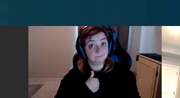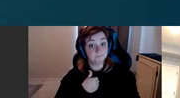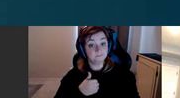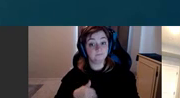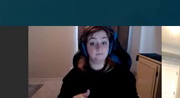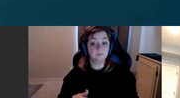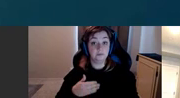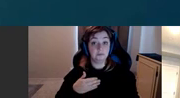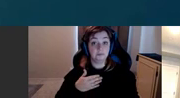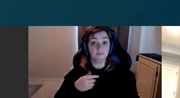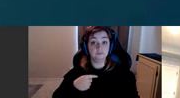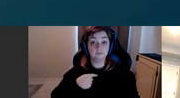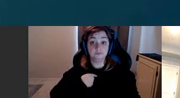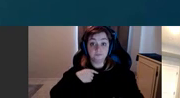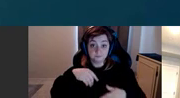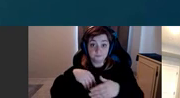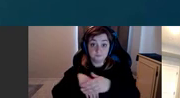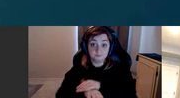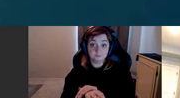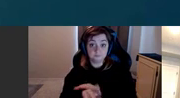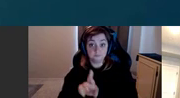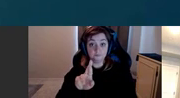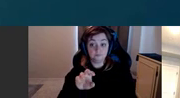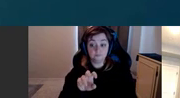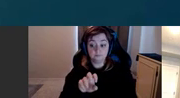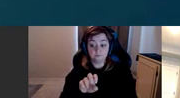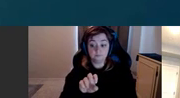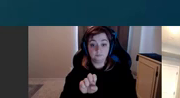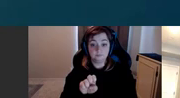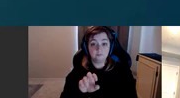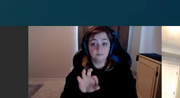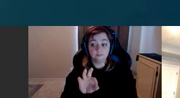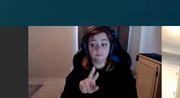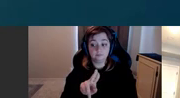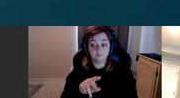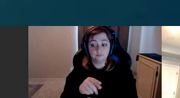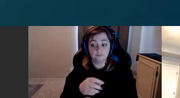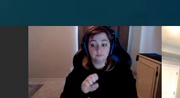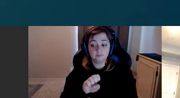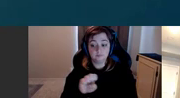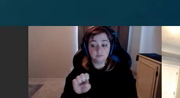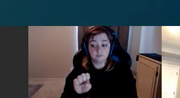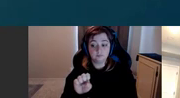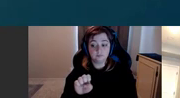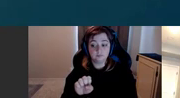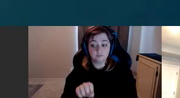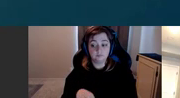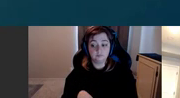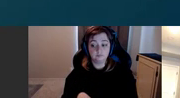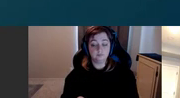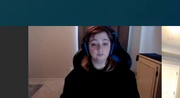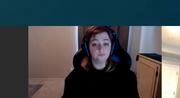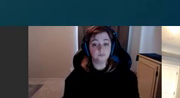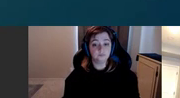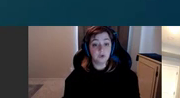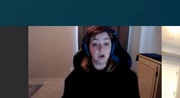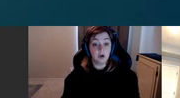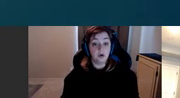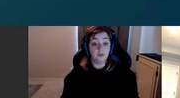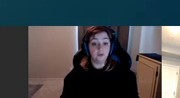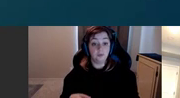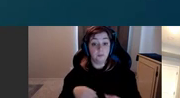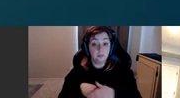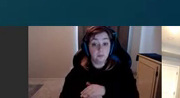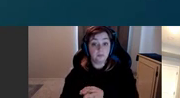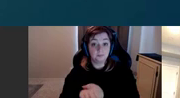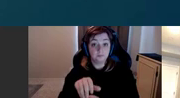I was born a refugee. My parents were originally from Afghanistan. And as